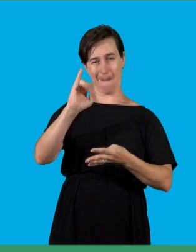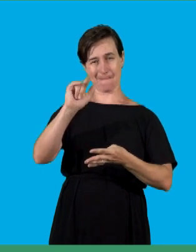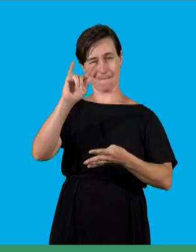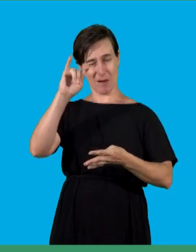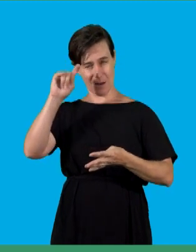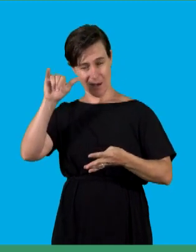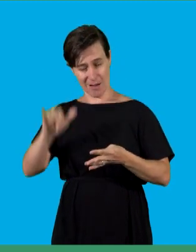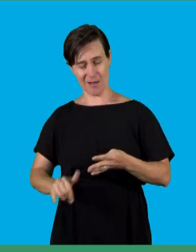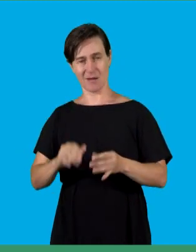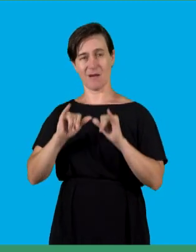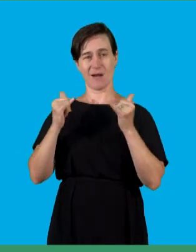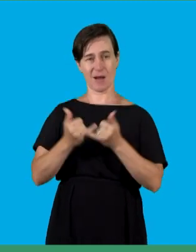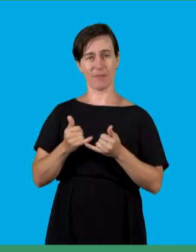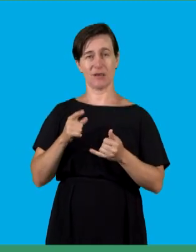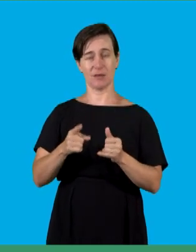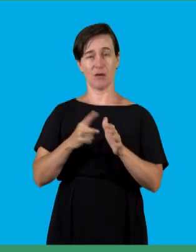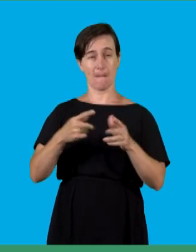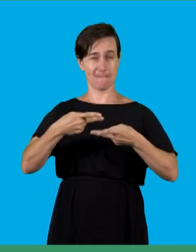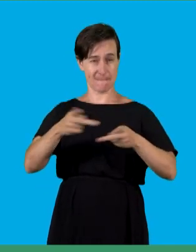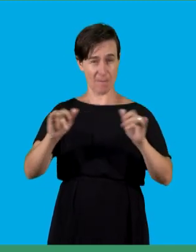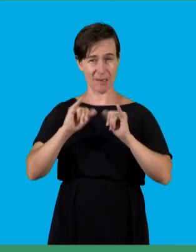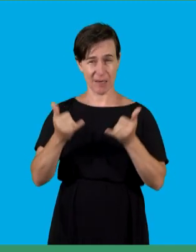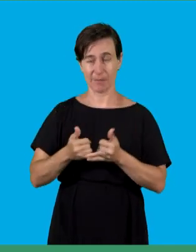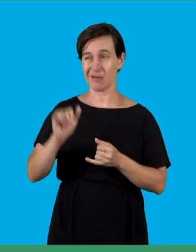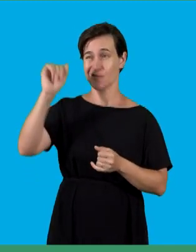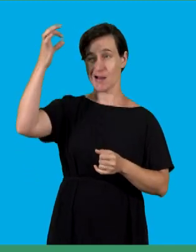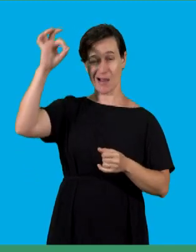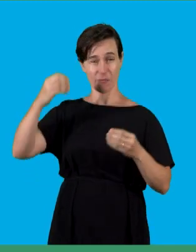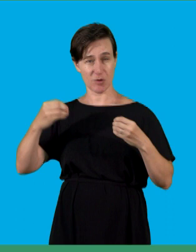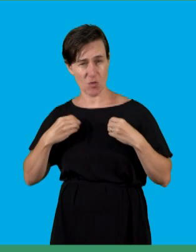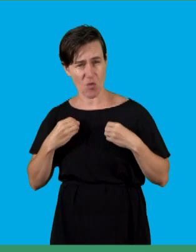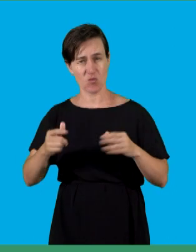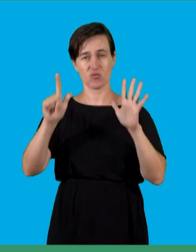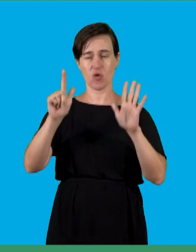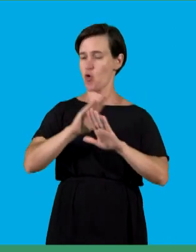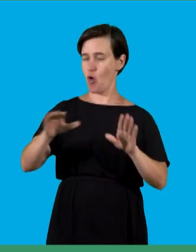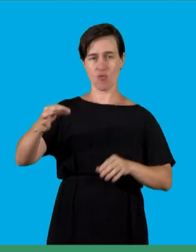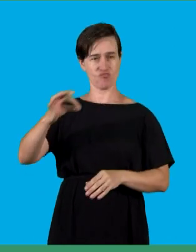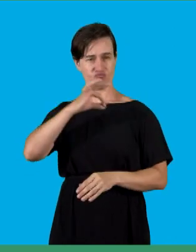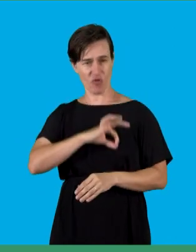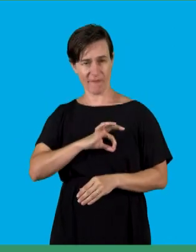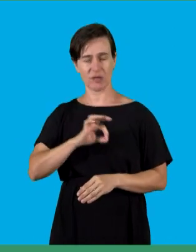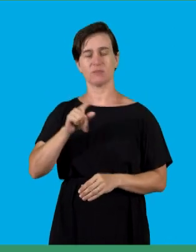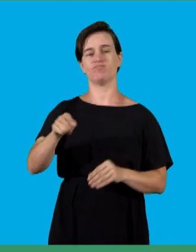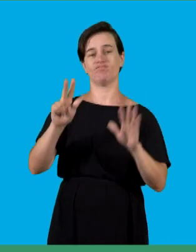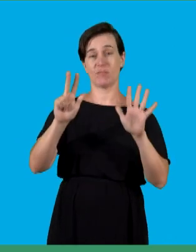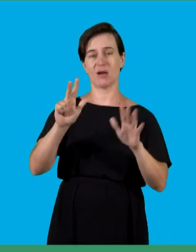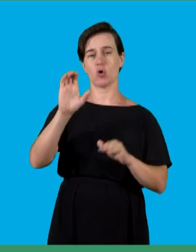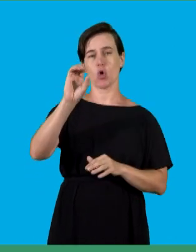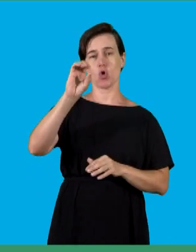company, we have public company, we have state-owned company, we have non-profit company, as well